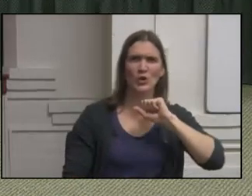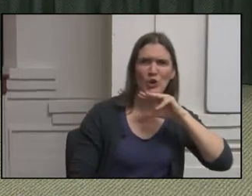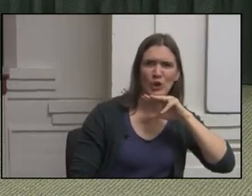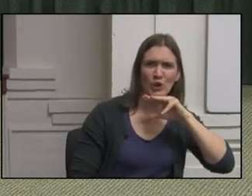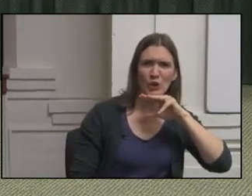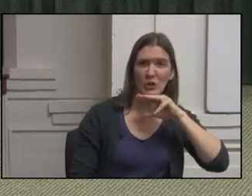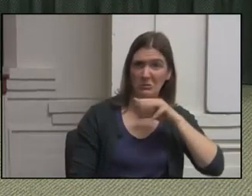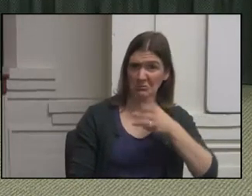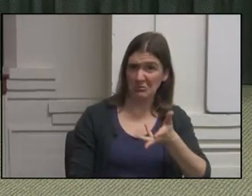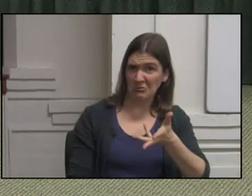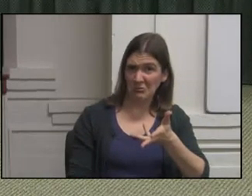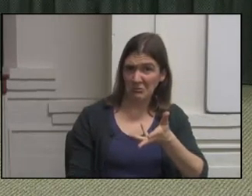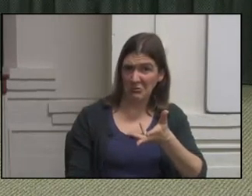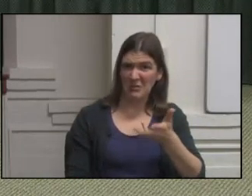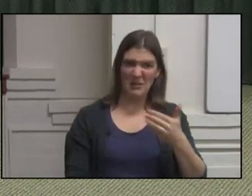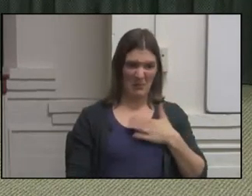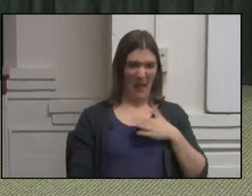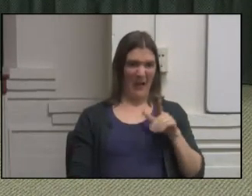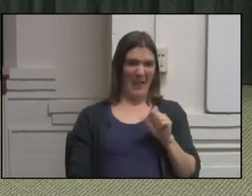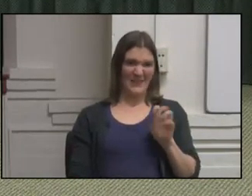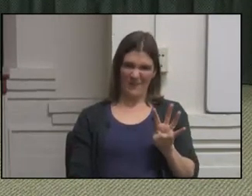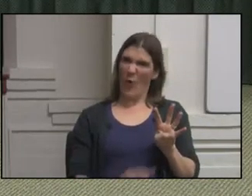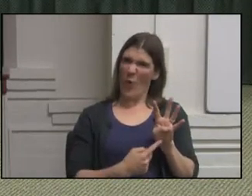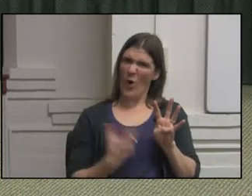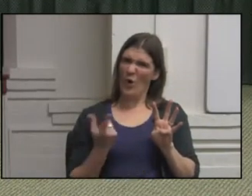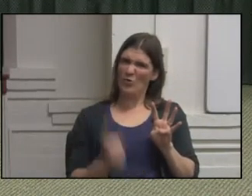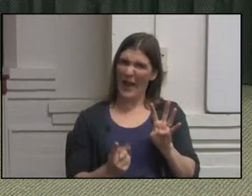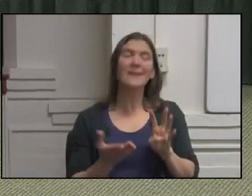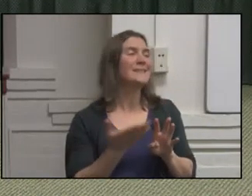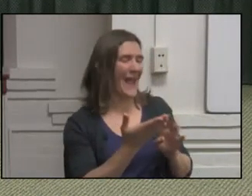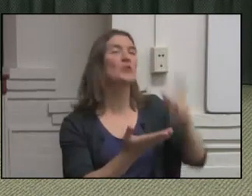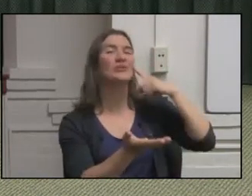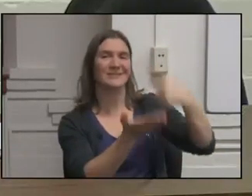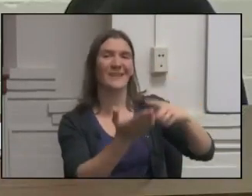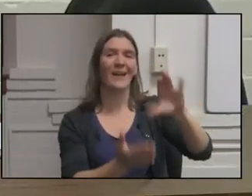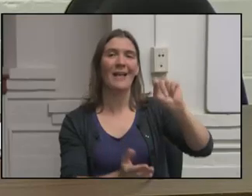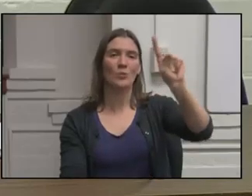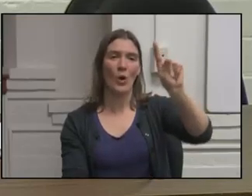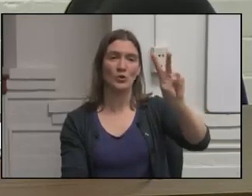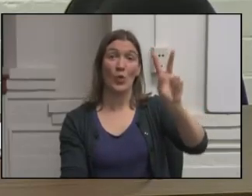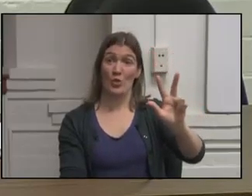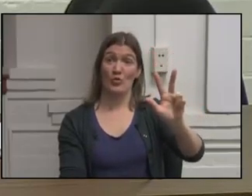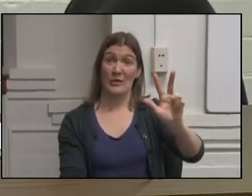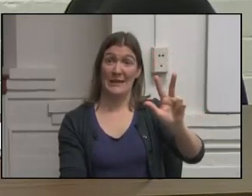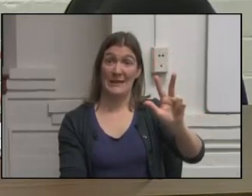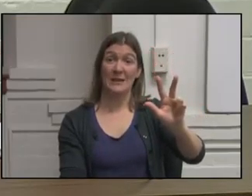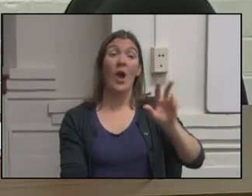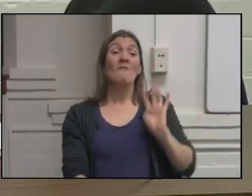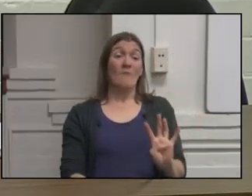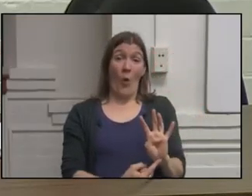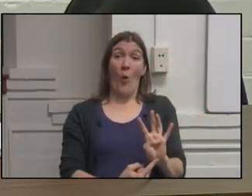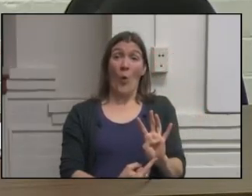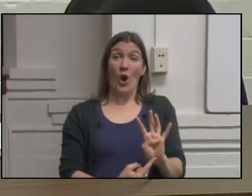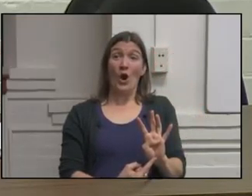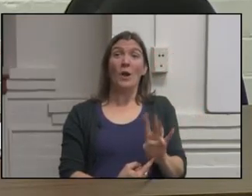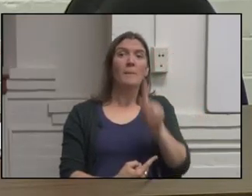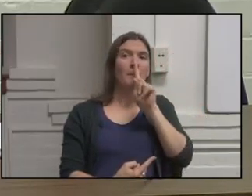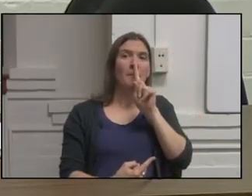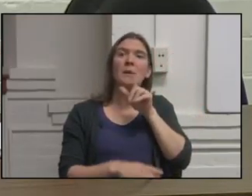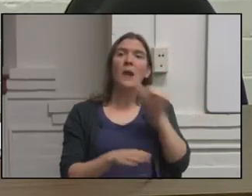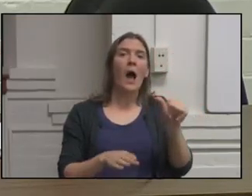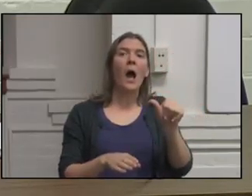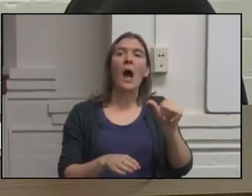some extent. So we just... We have class 4s, too. That's correct. So we just discussed class 1, 2, and 3. Okay. Class 4 roads are not